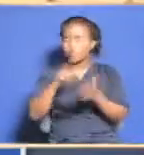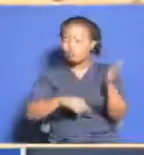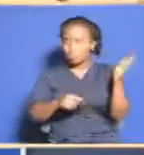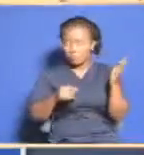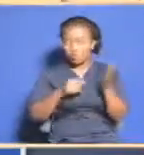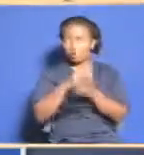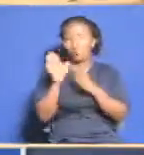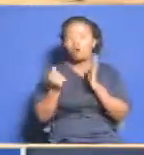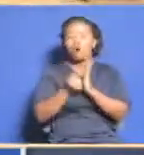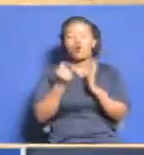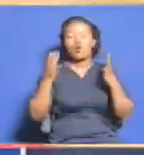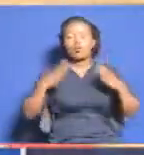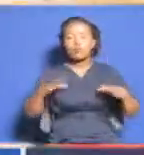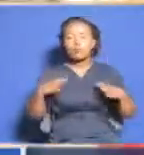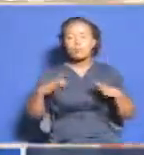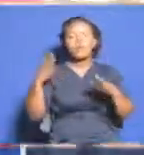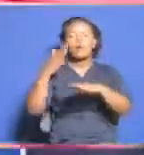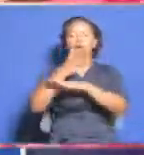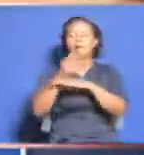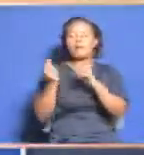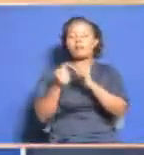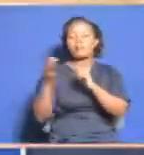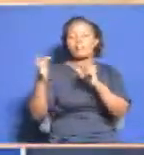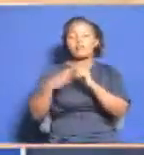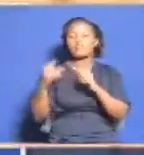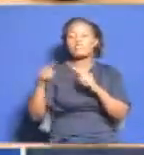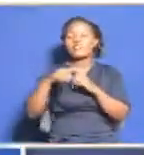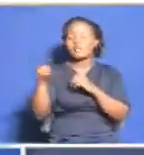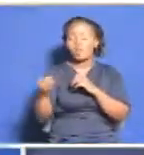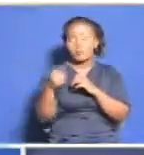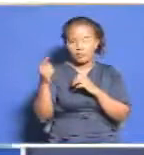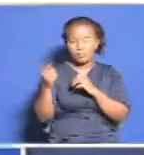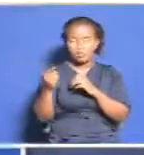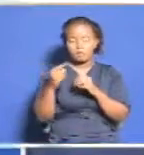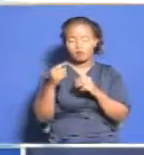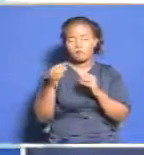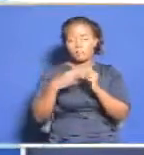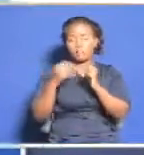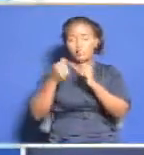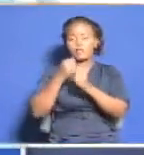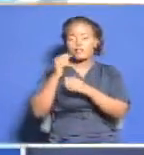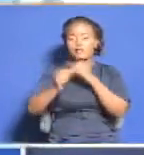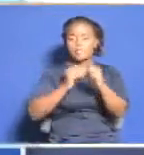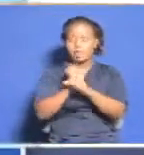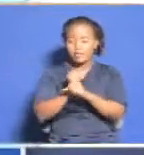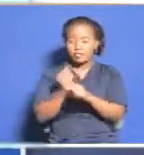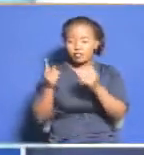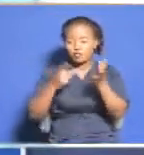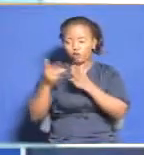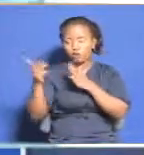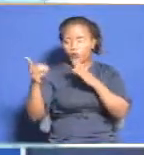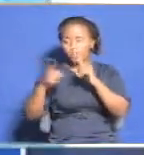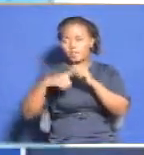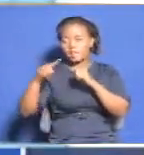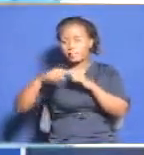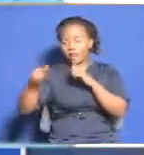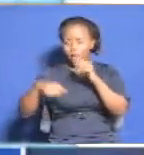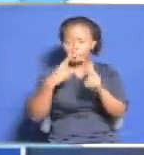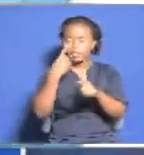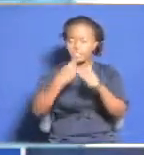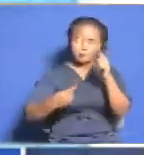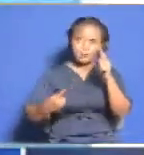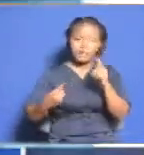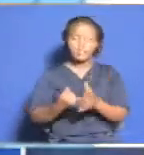years make an annual 6,000 shillings contribution to the National Hospital Insurance Fund. The